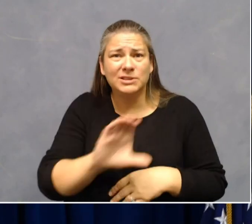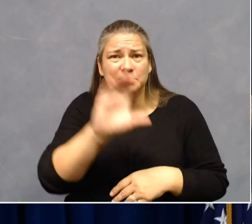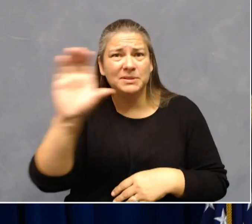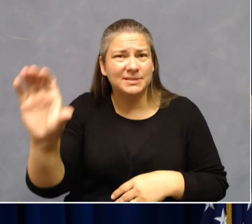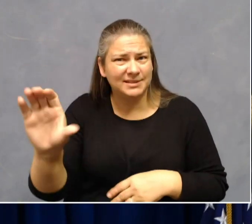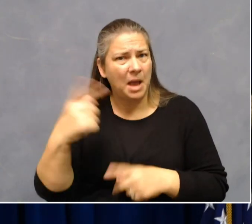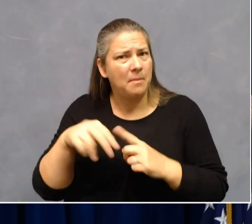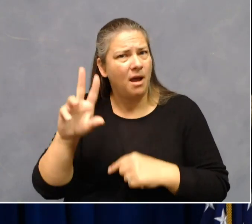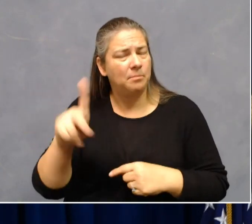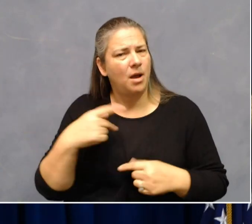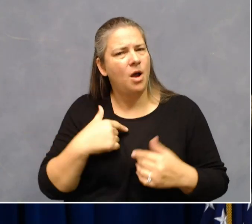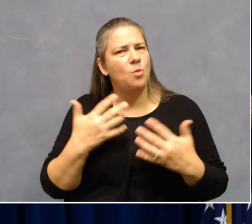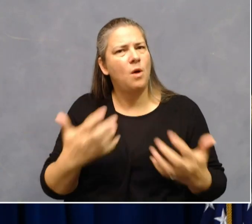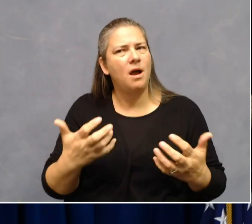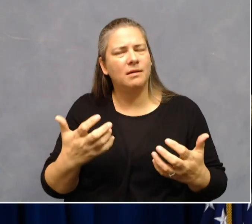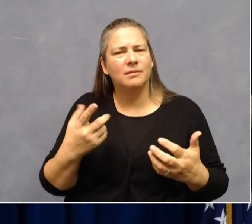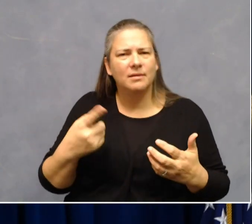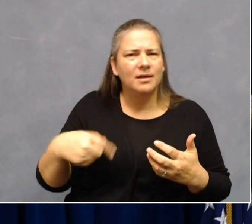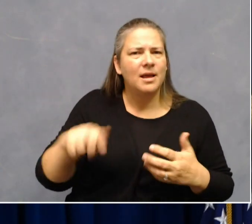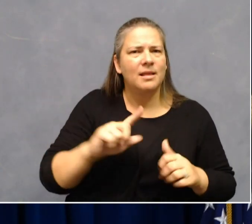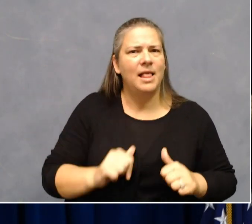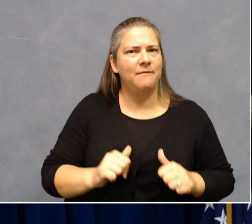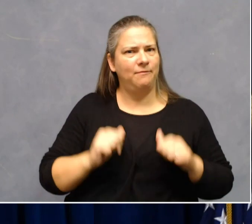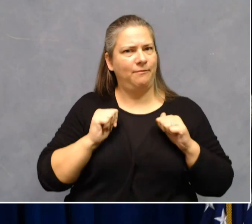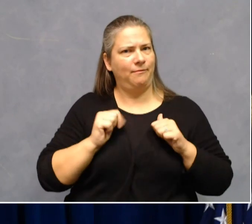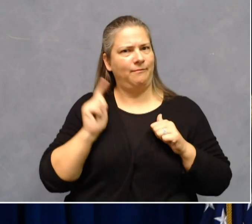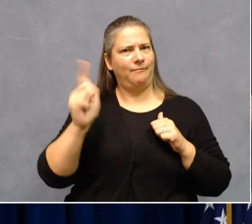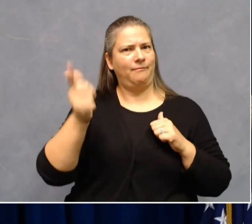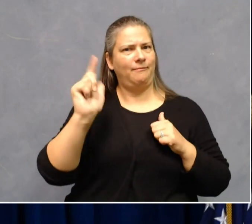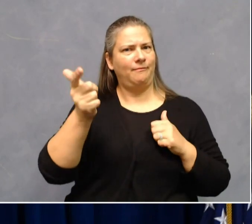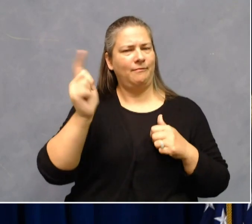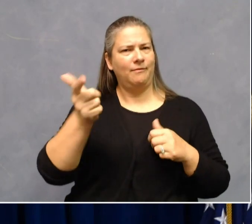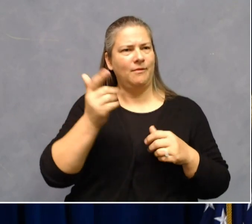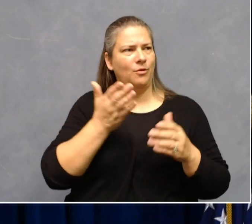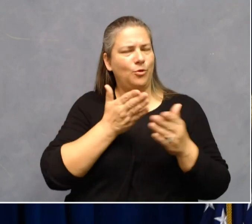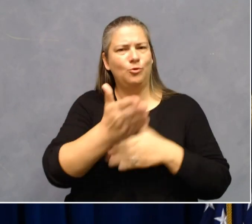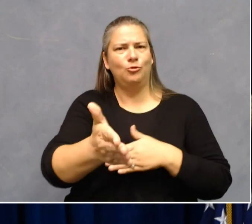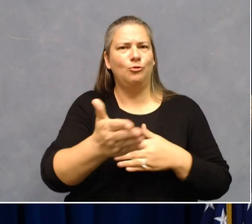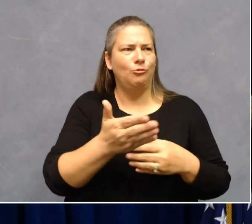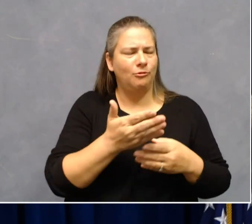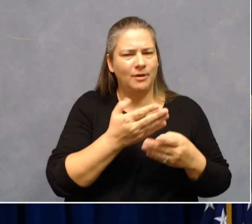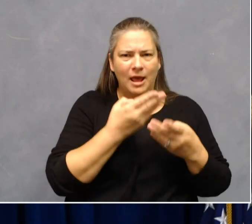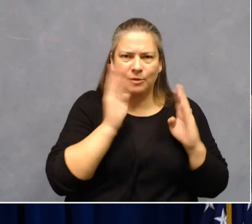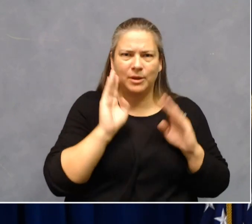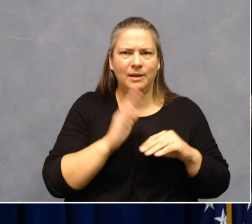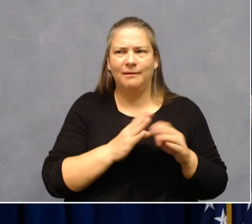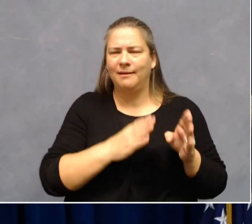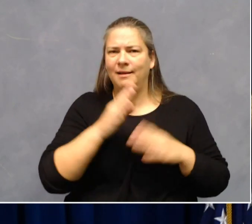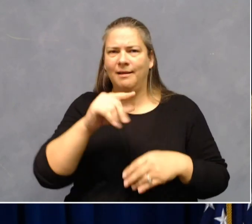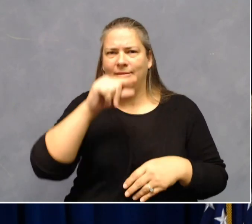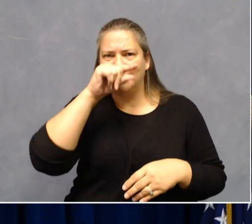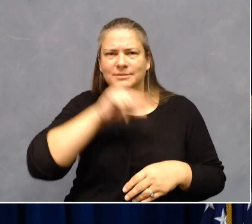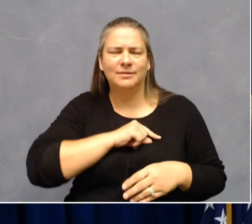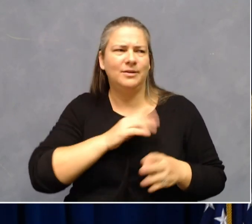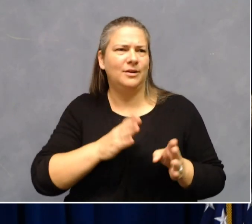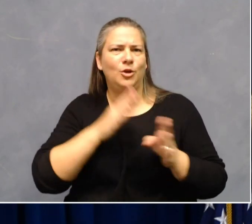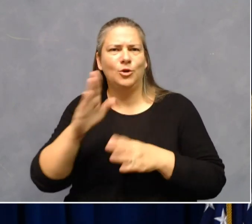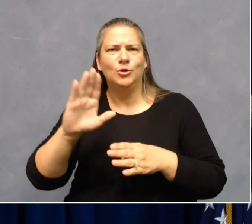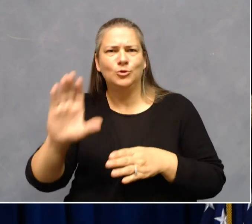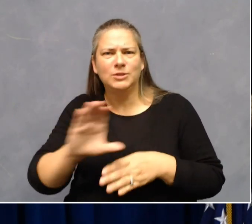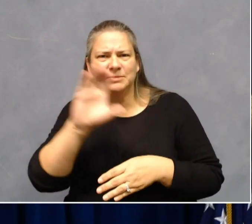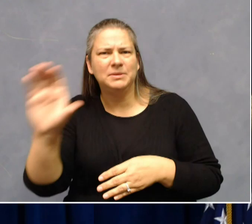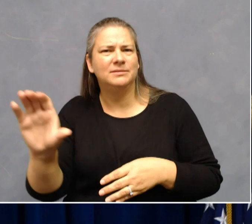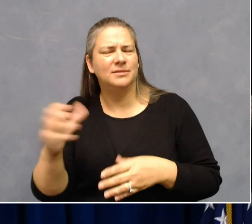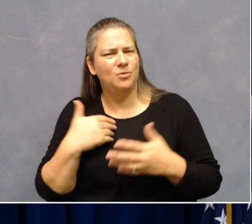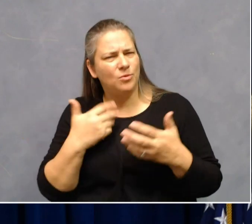there next Halloween and Thanksgiving and Christmas when we can do things normally. And so let's make sure on our